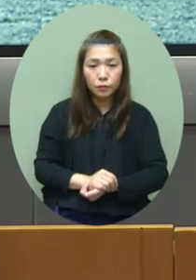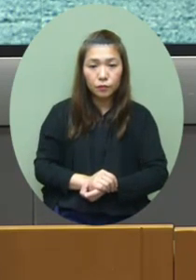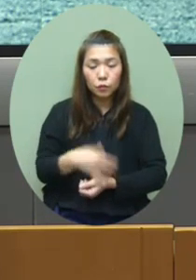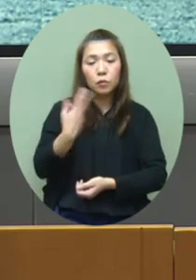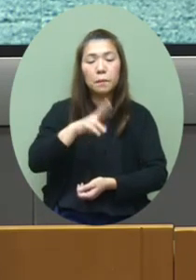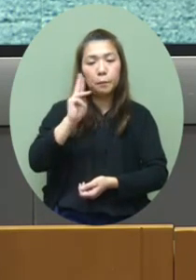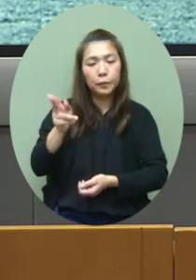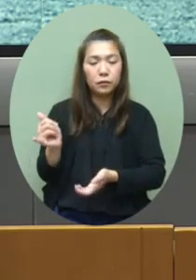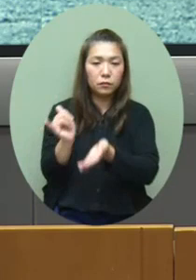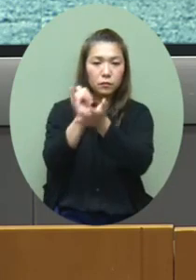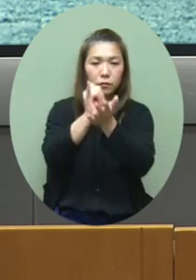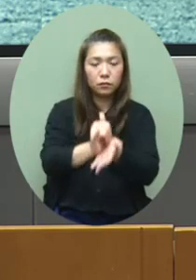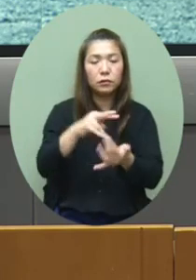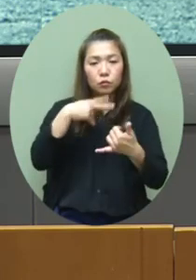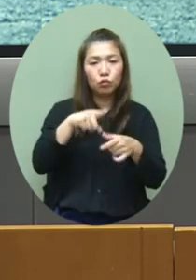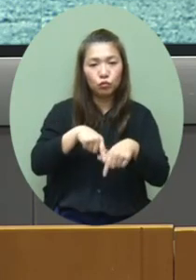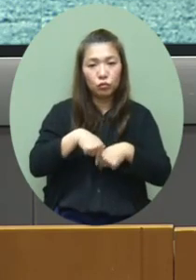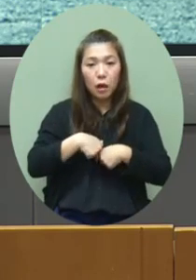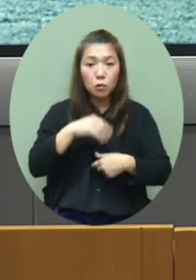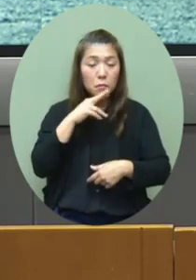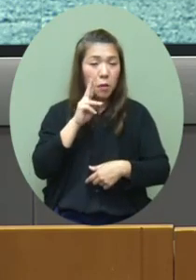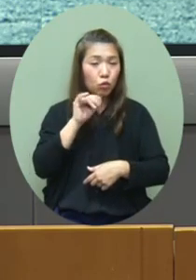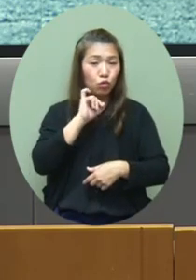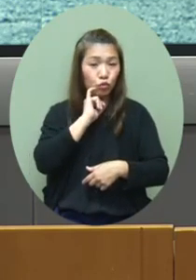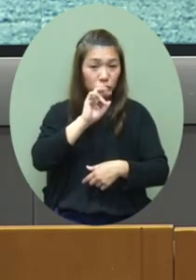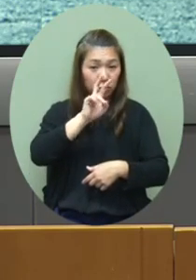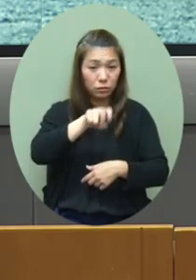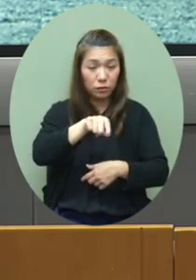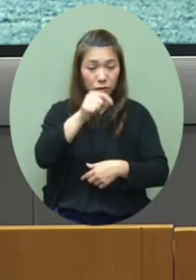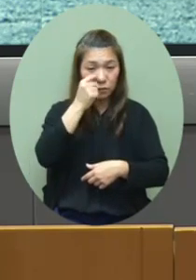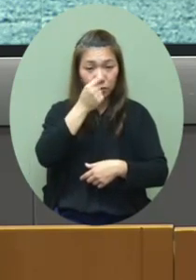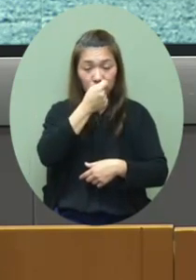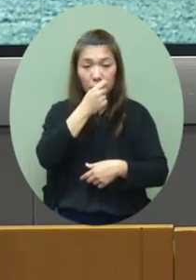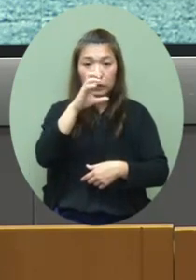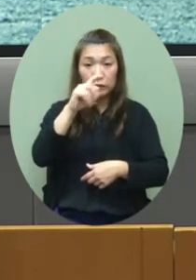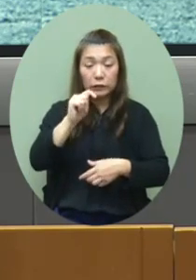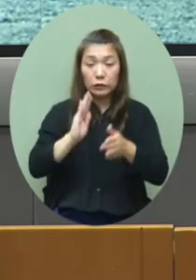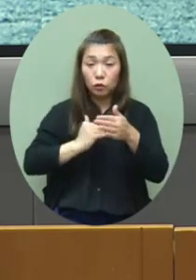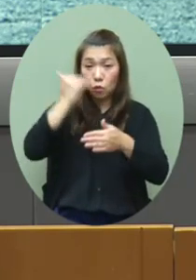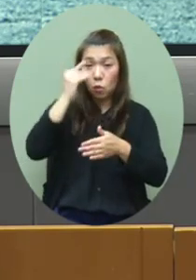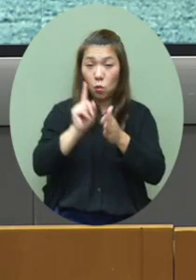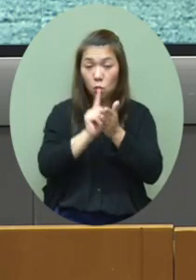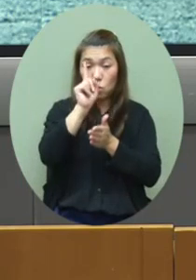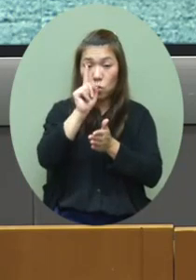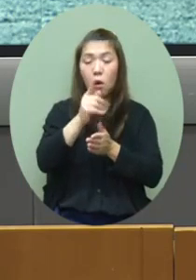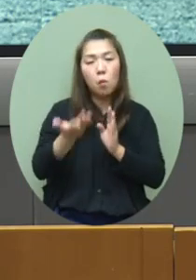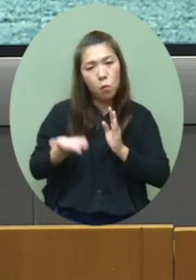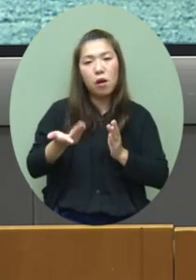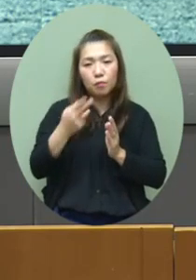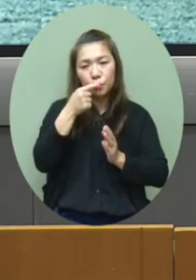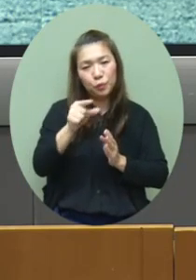PCR test has a very high CT value suggesting of repositive and